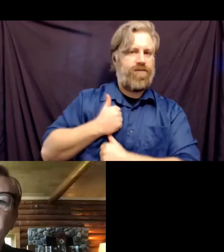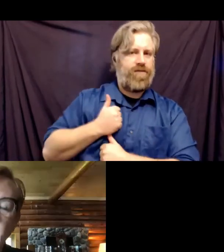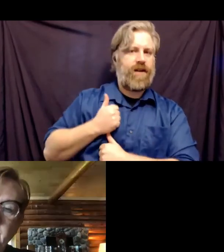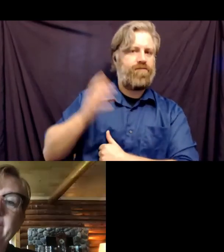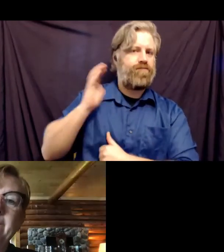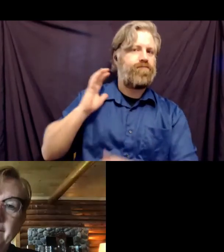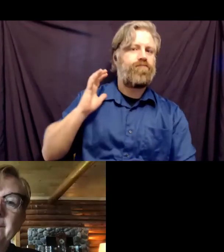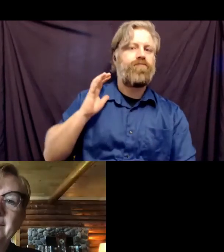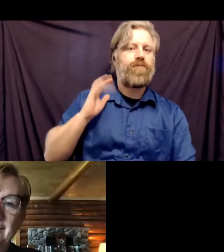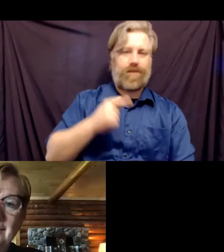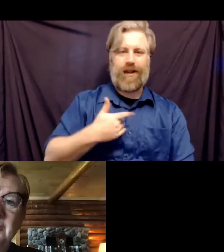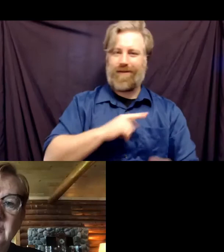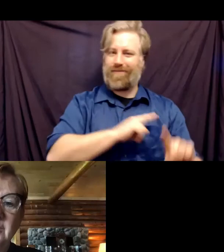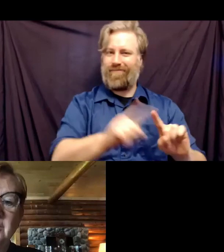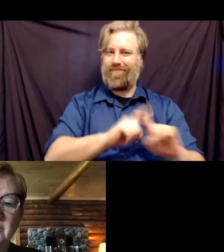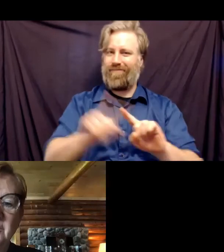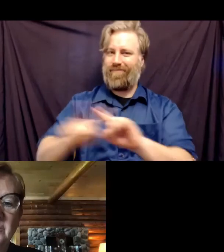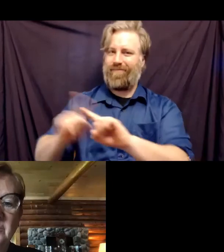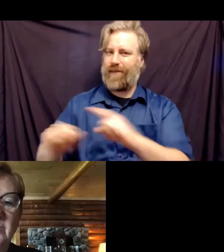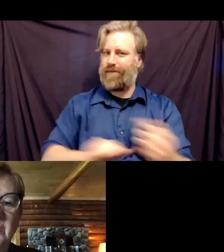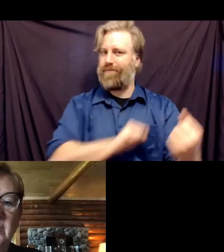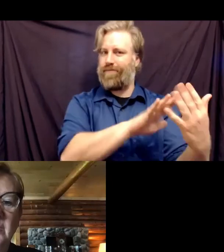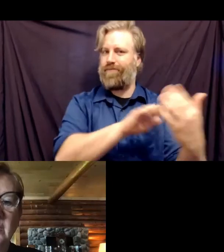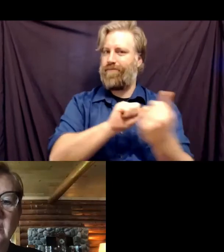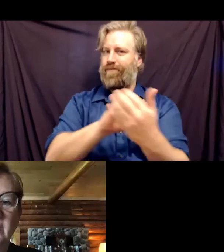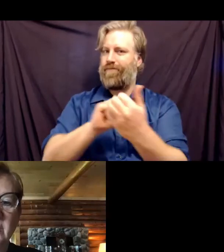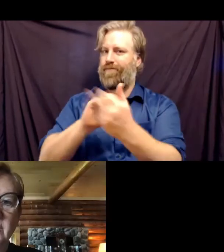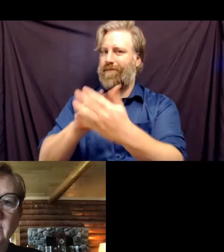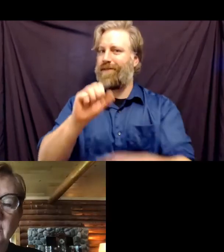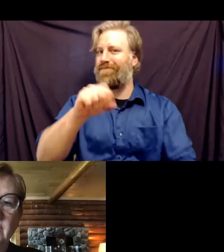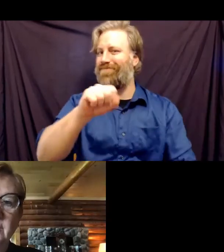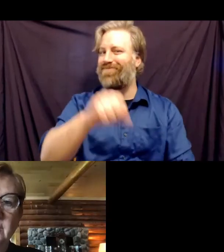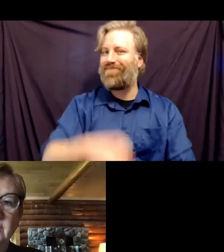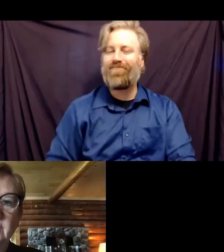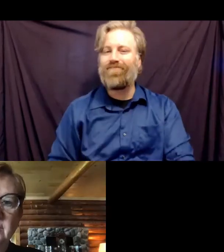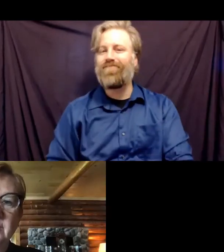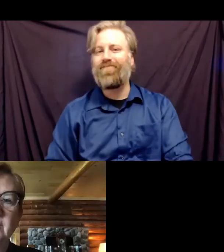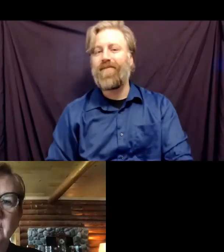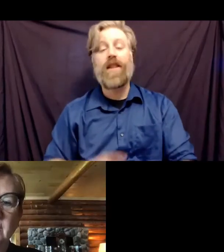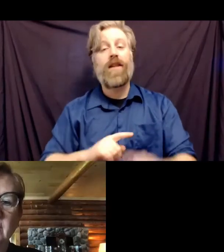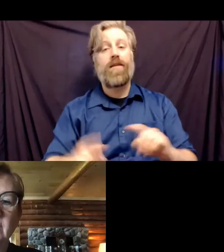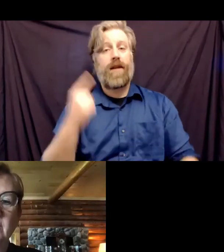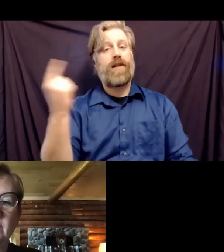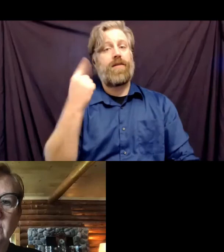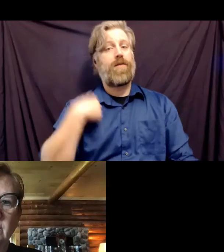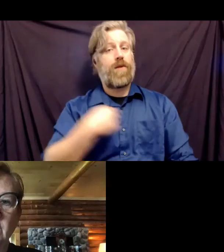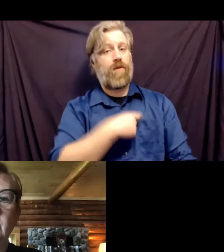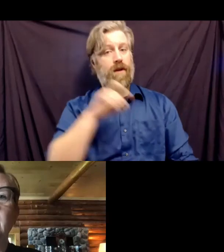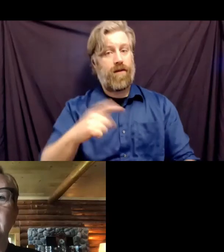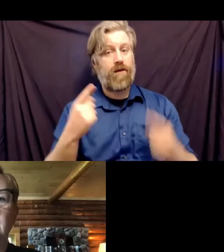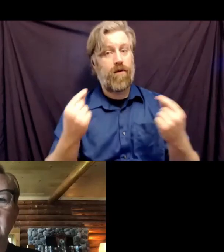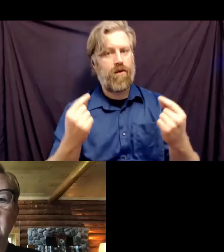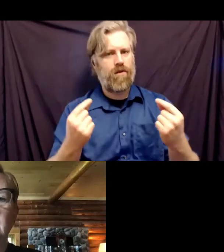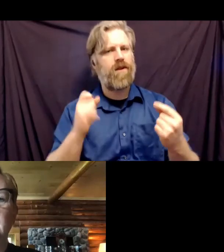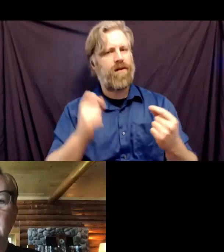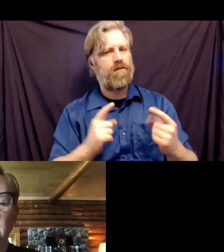differently. And I just think that one of the things we need to do is to talk with each other and